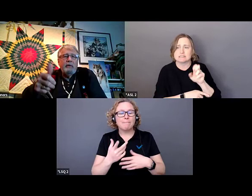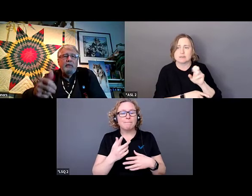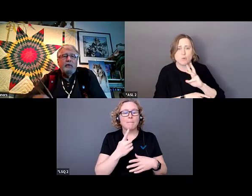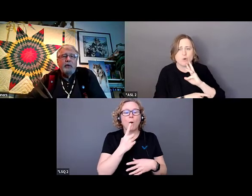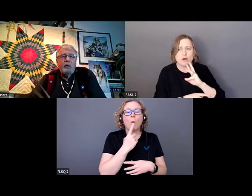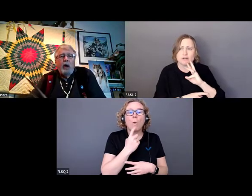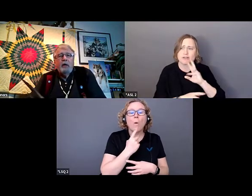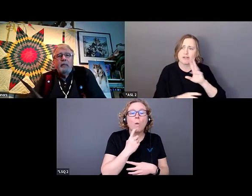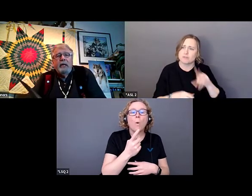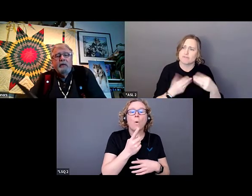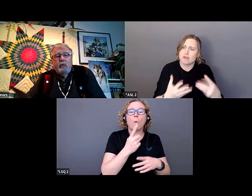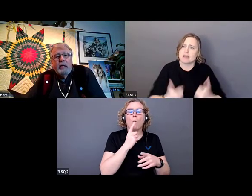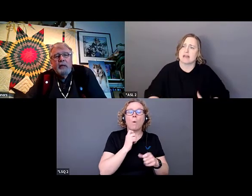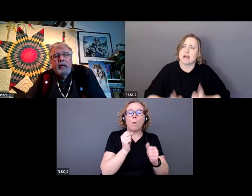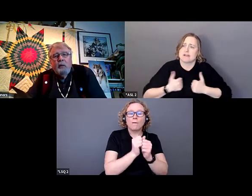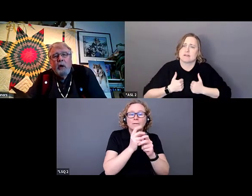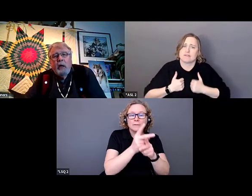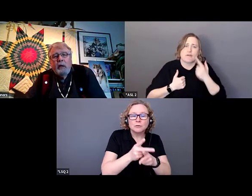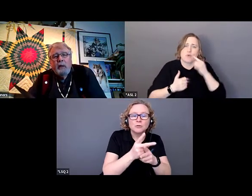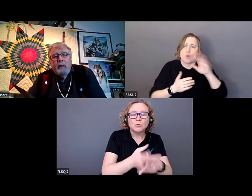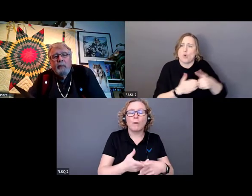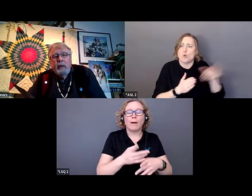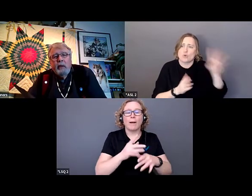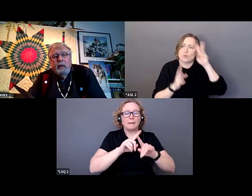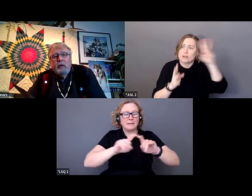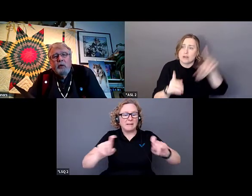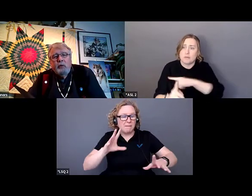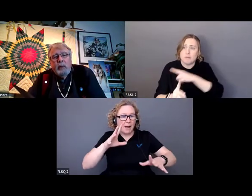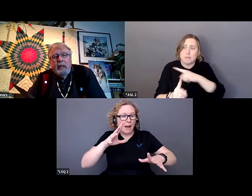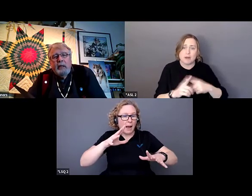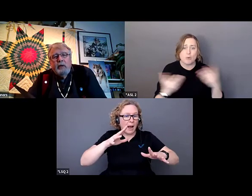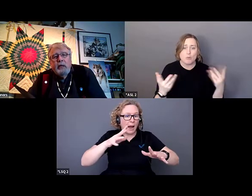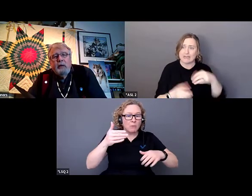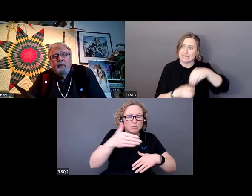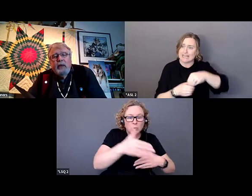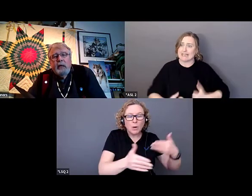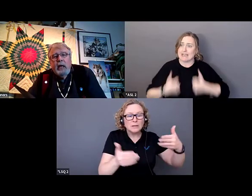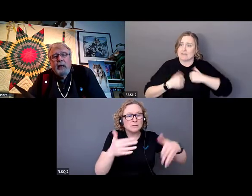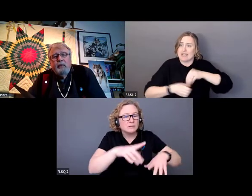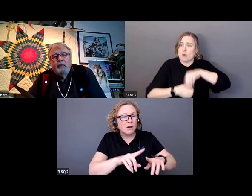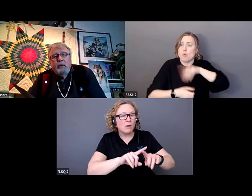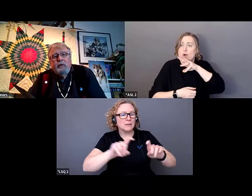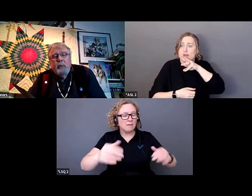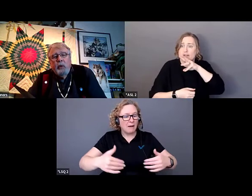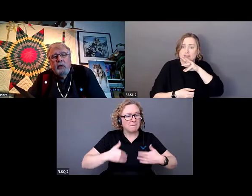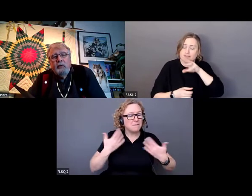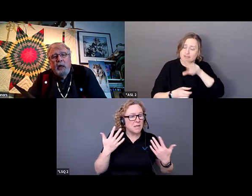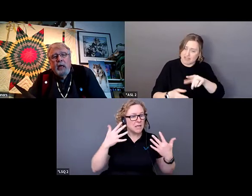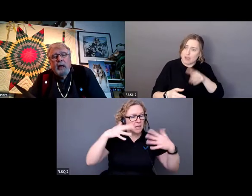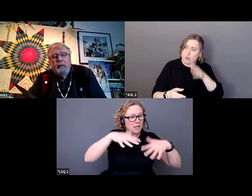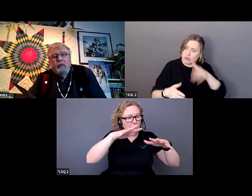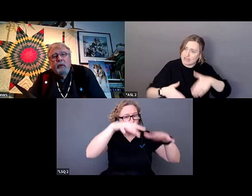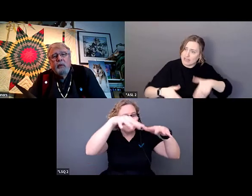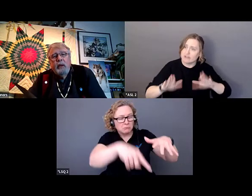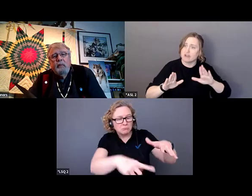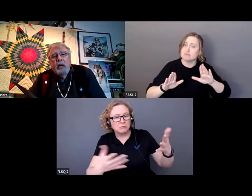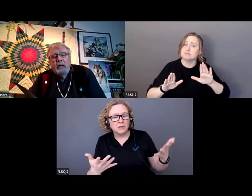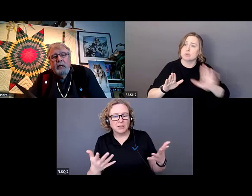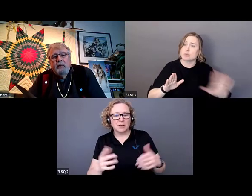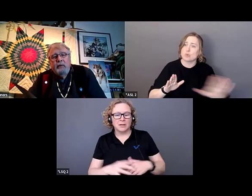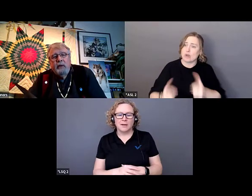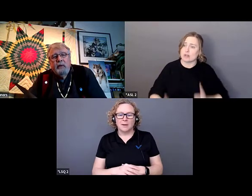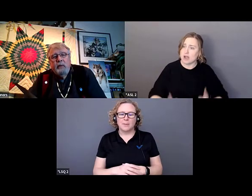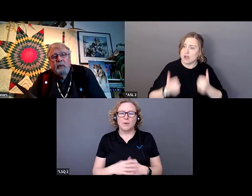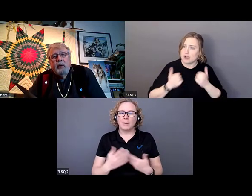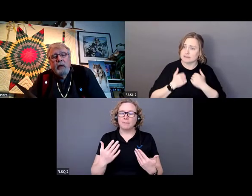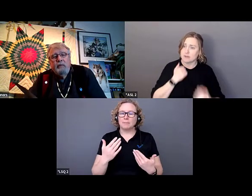we're grateful for the water beings within that water, those beings that give of their lives in support of our lives so that we might